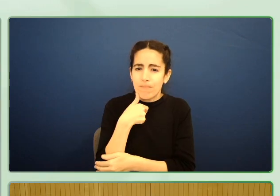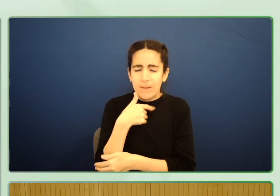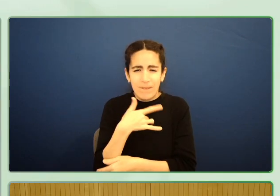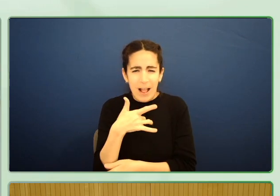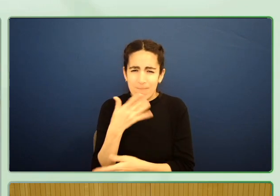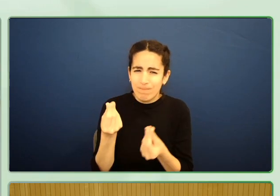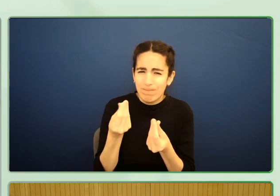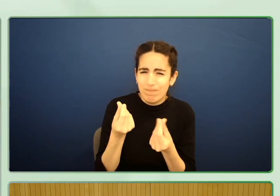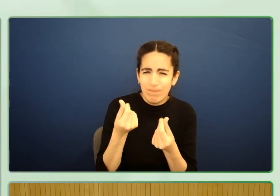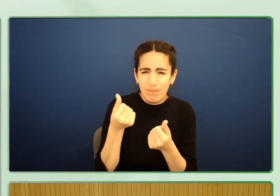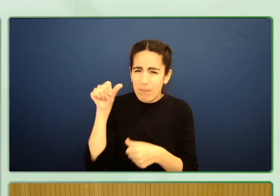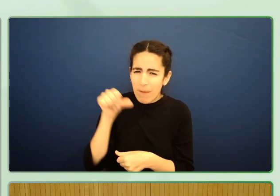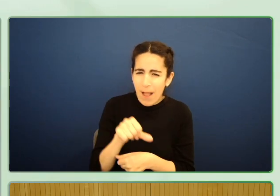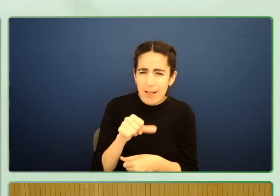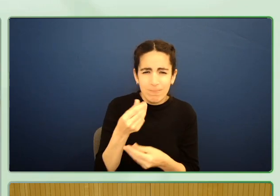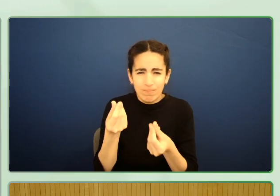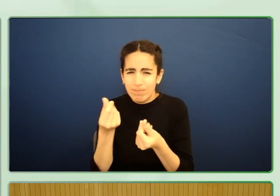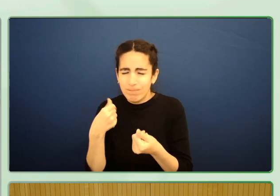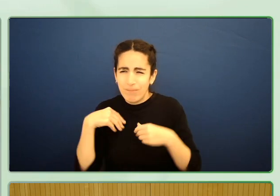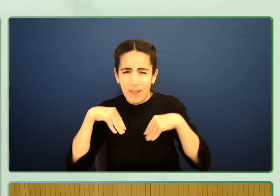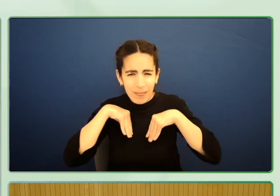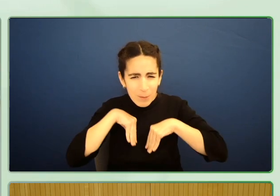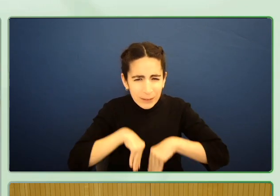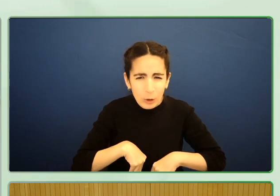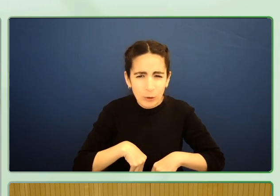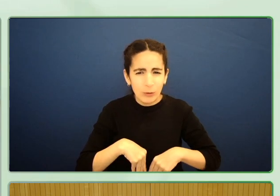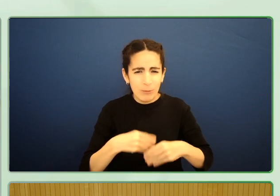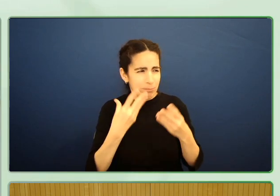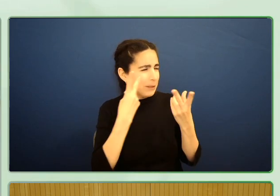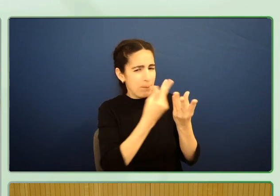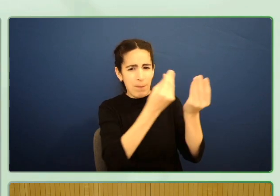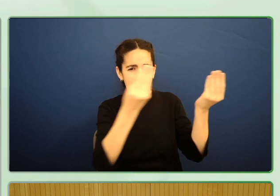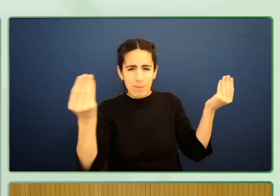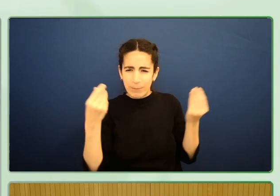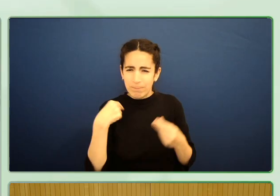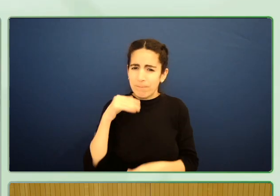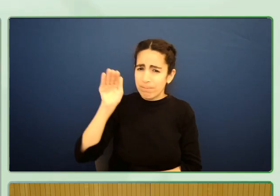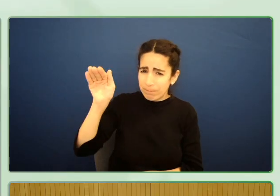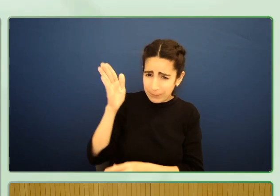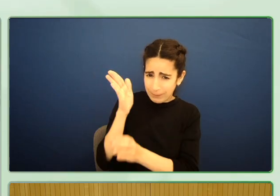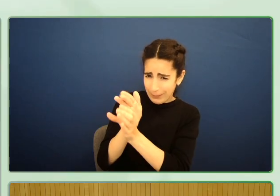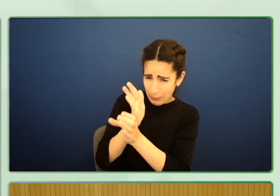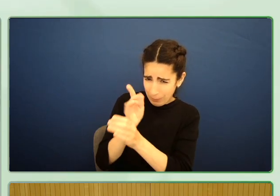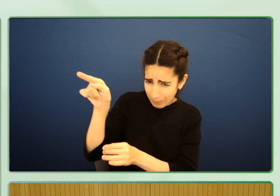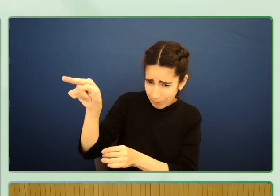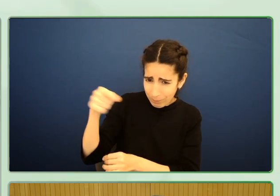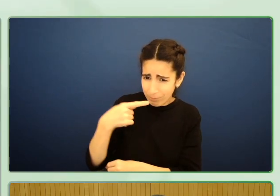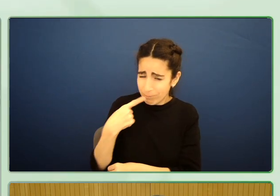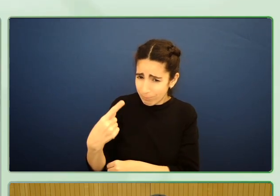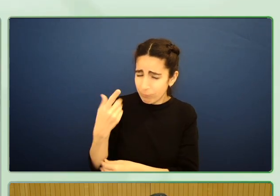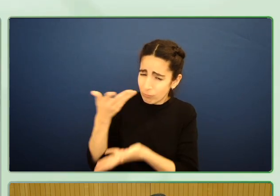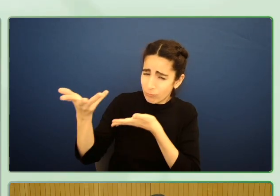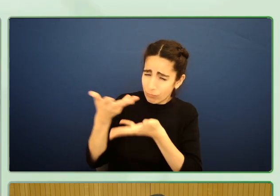people. But my psychiatrist, after an hour, told me, I don't think that you have depression. There is